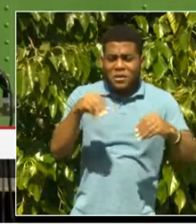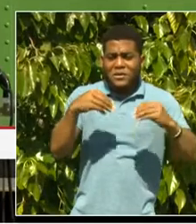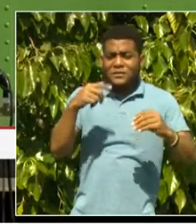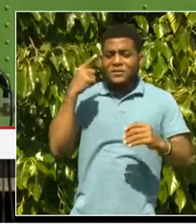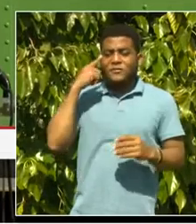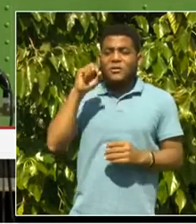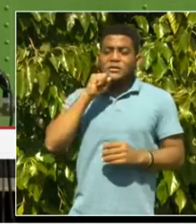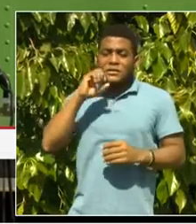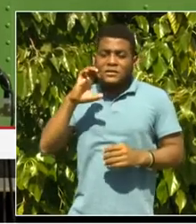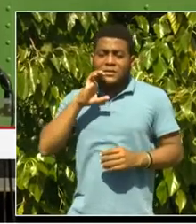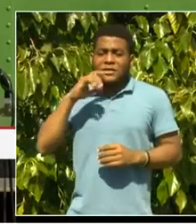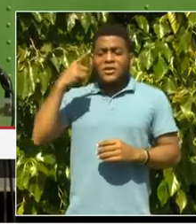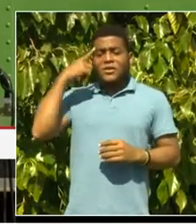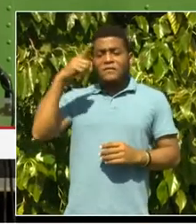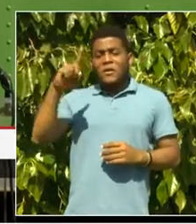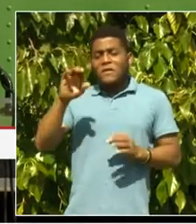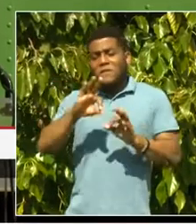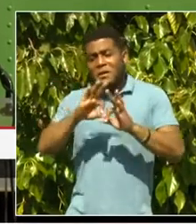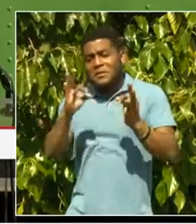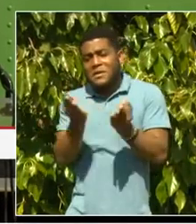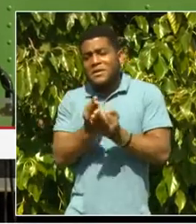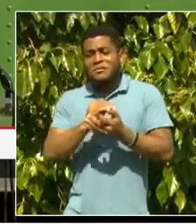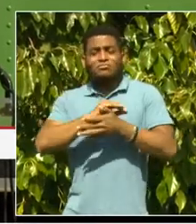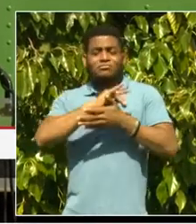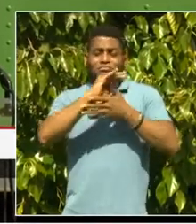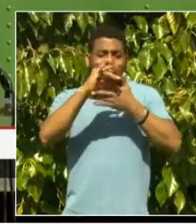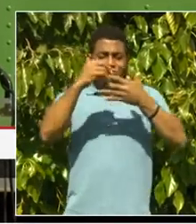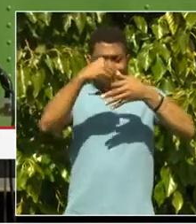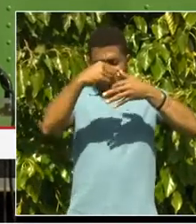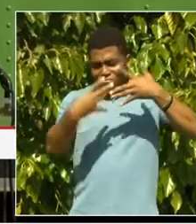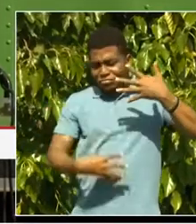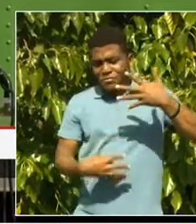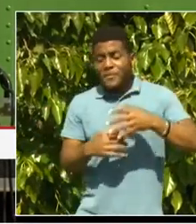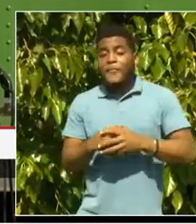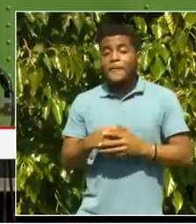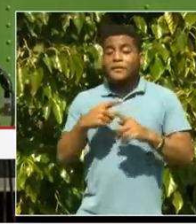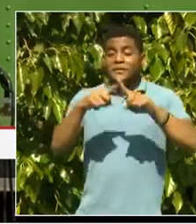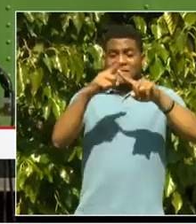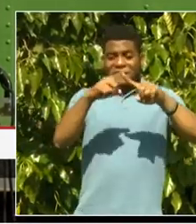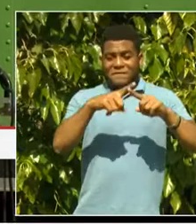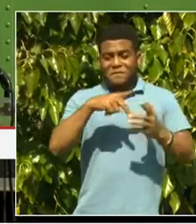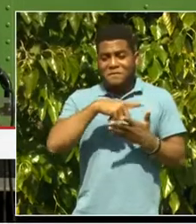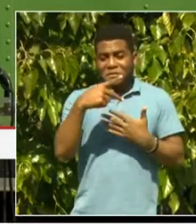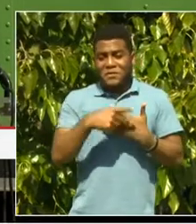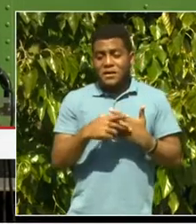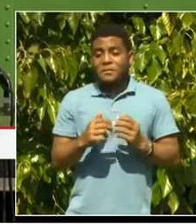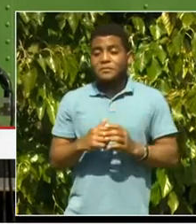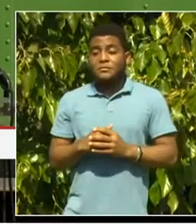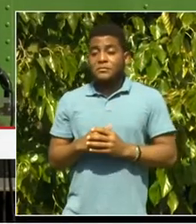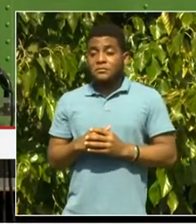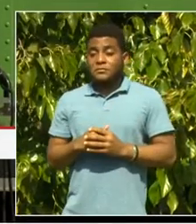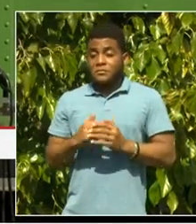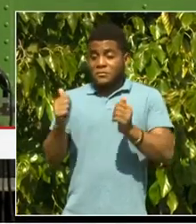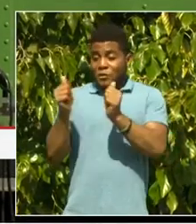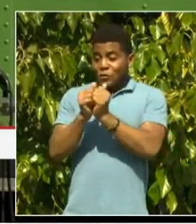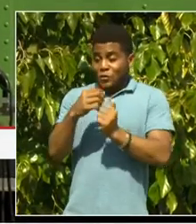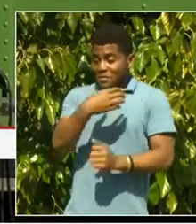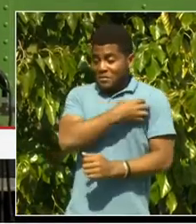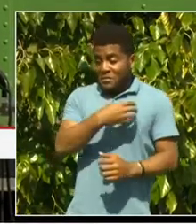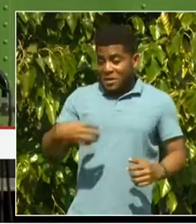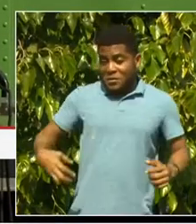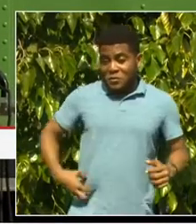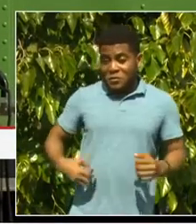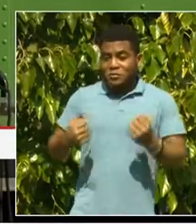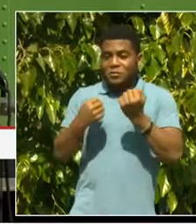families, and we have a host of things that we do. And we've done a much better job under Mayor Bowser's leadership of weaving